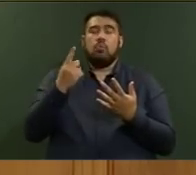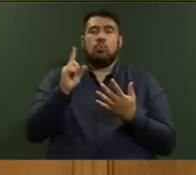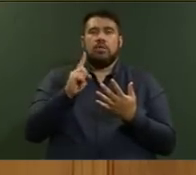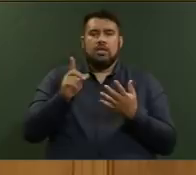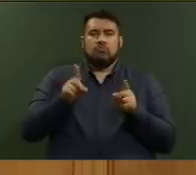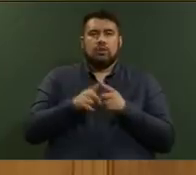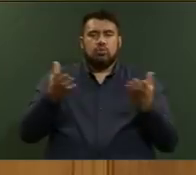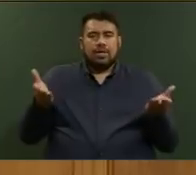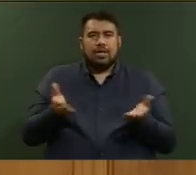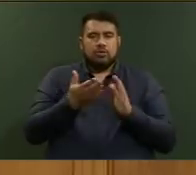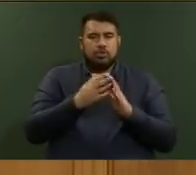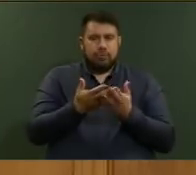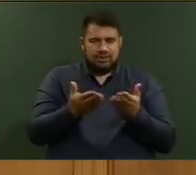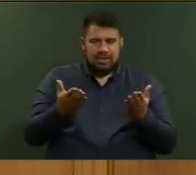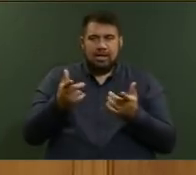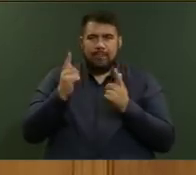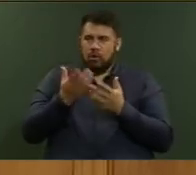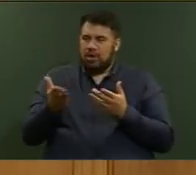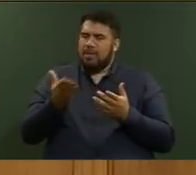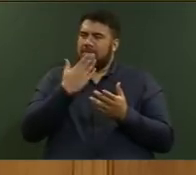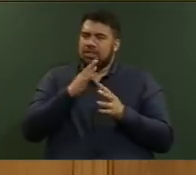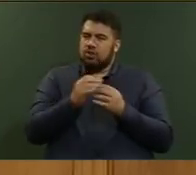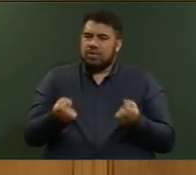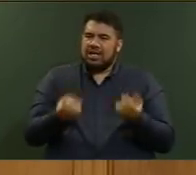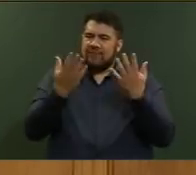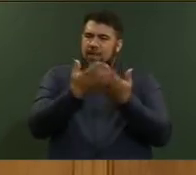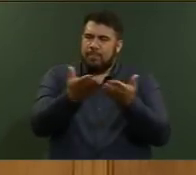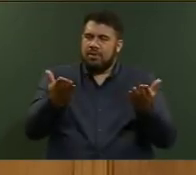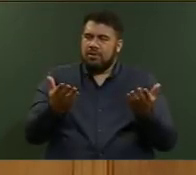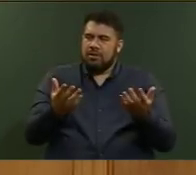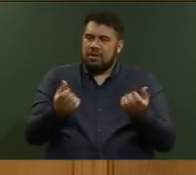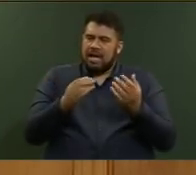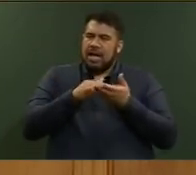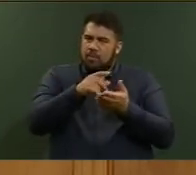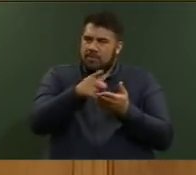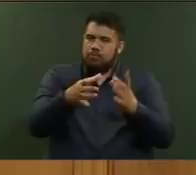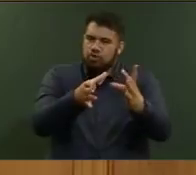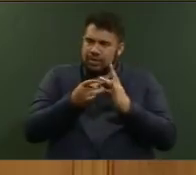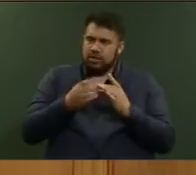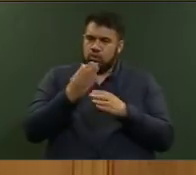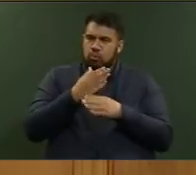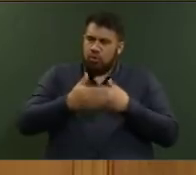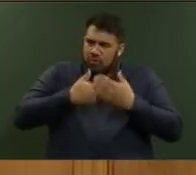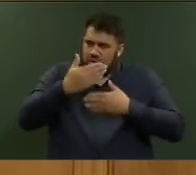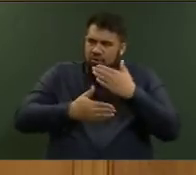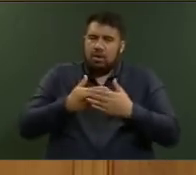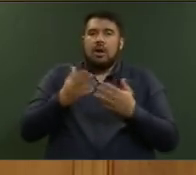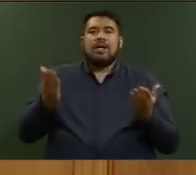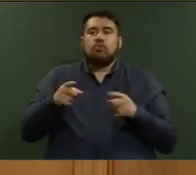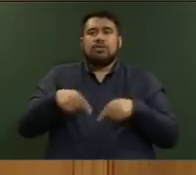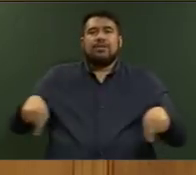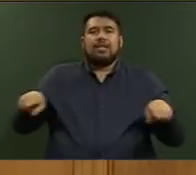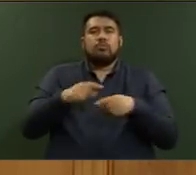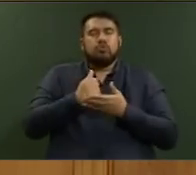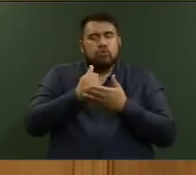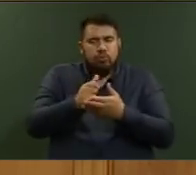our employers to not give up on people who need greater support to keep them connected to the workforce. I've encouraged them to provide pastoral